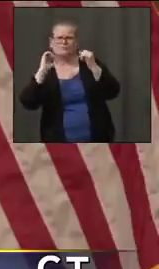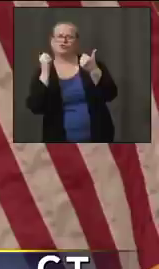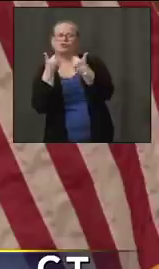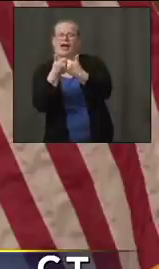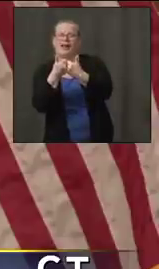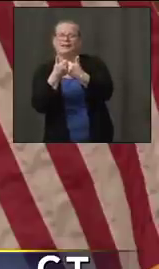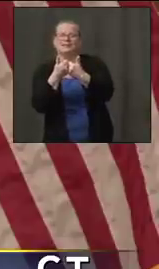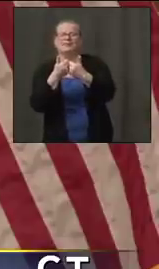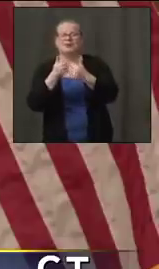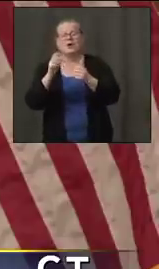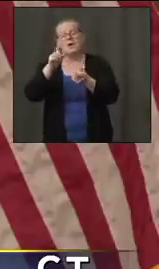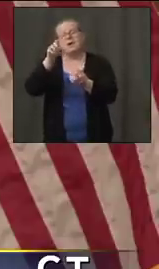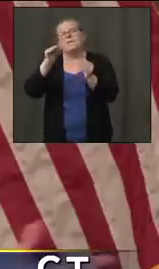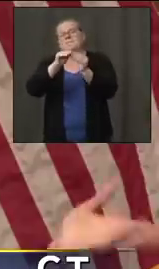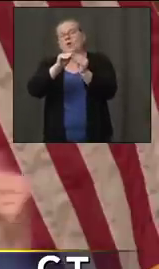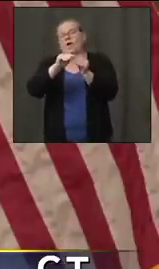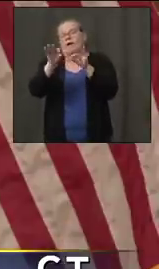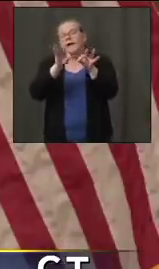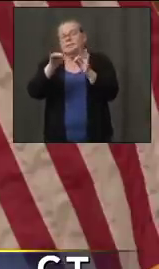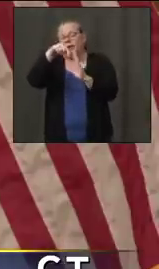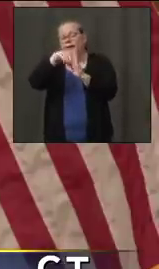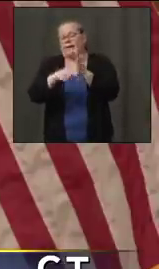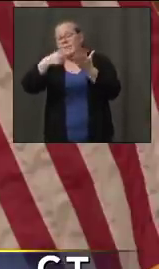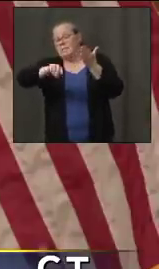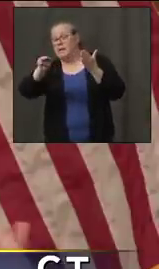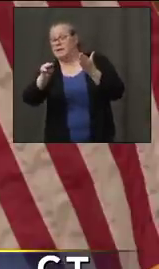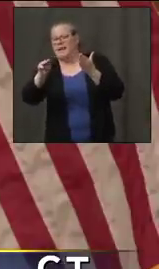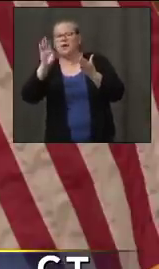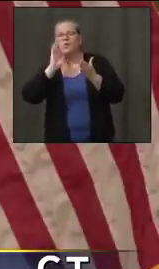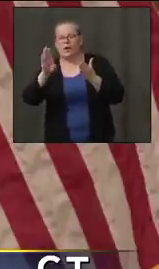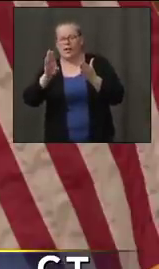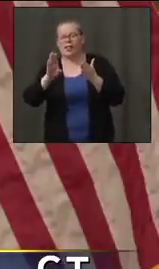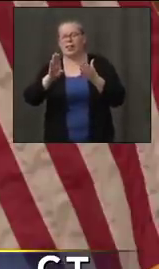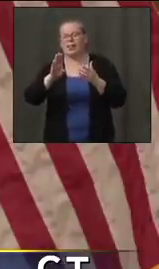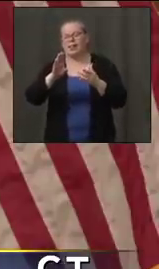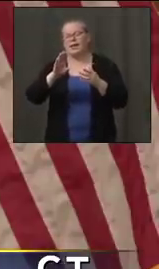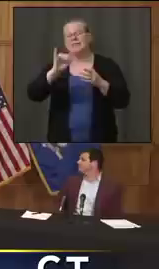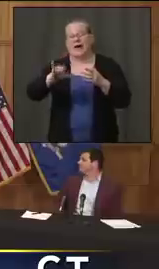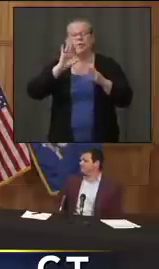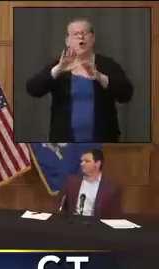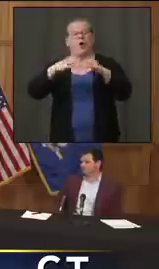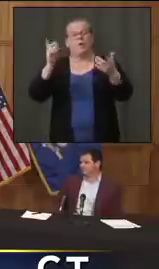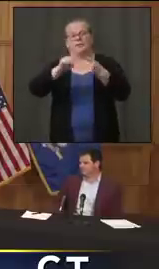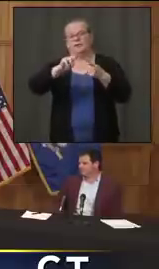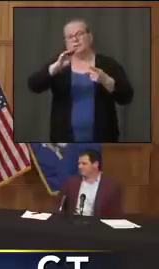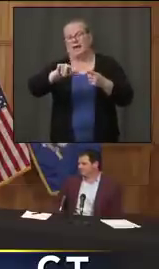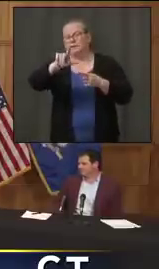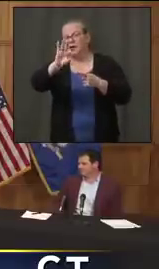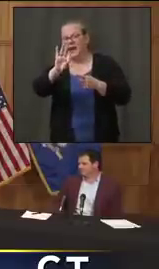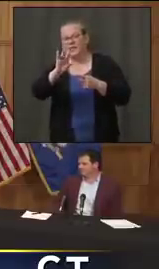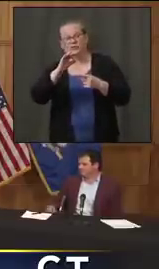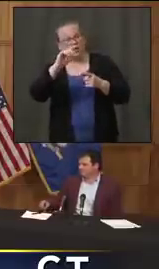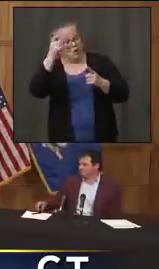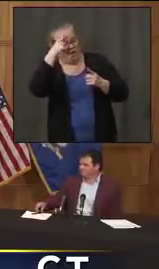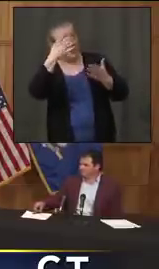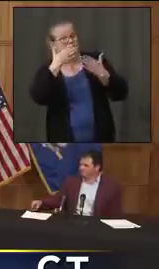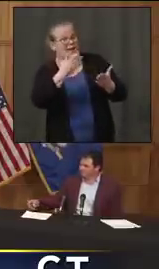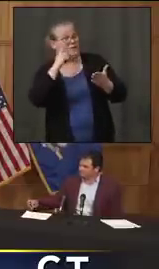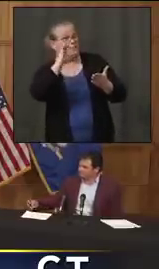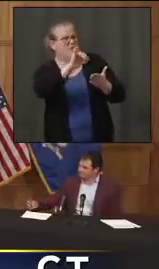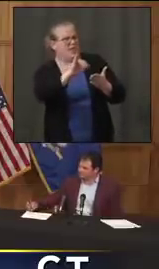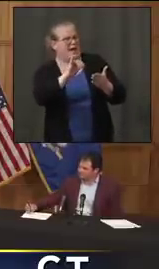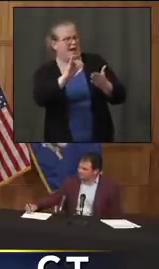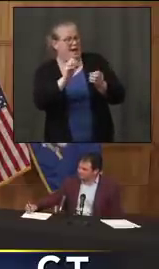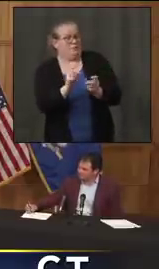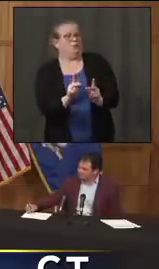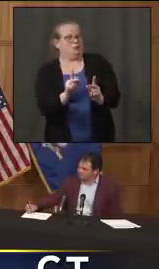the deadline will be May 29th. So thank you, Governor, for allowing me to participate. Susan, David, thank you very much. Any questions, Max?